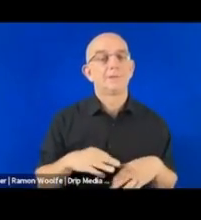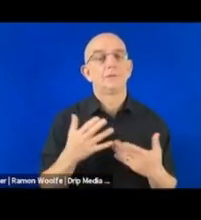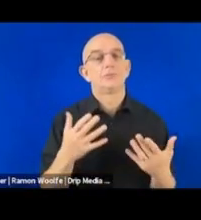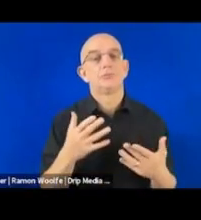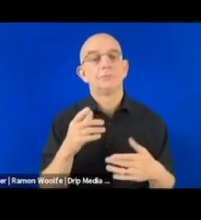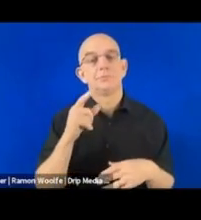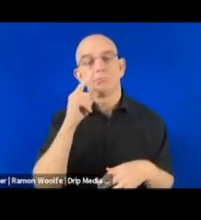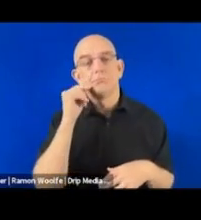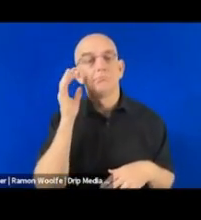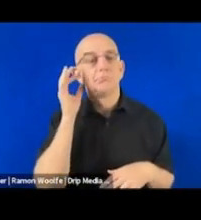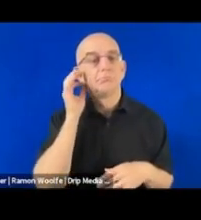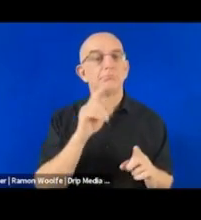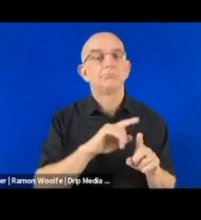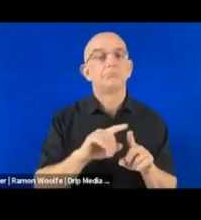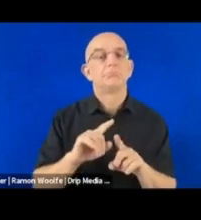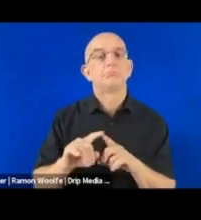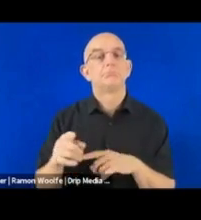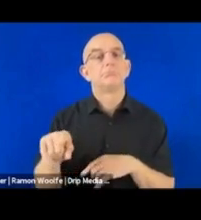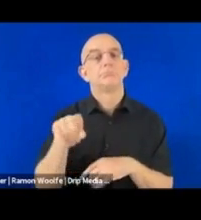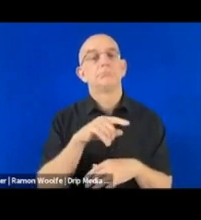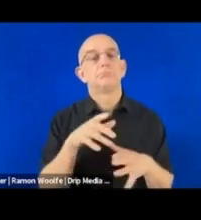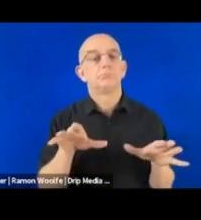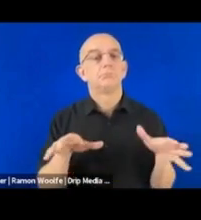incorporated into